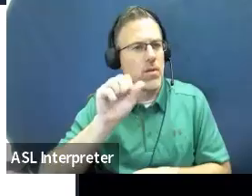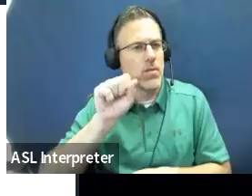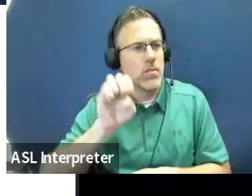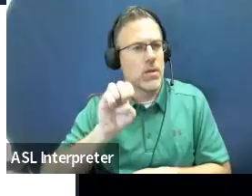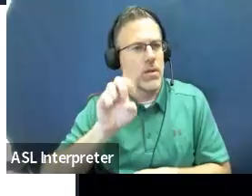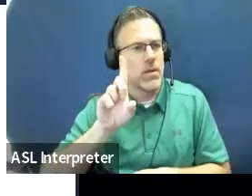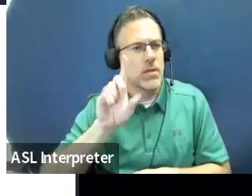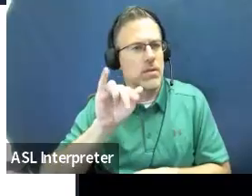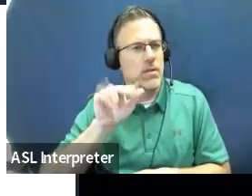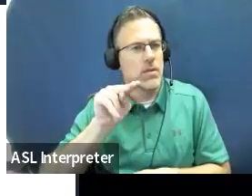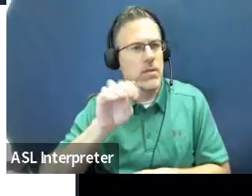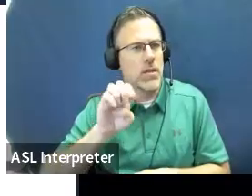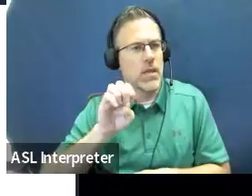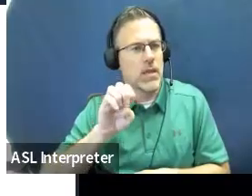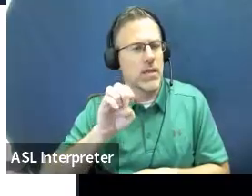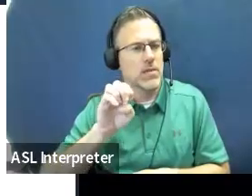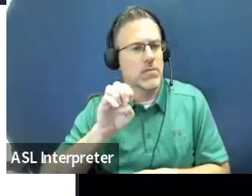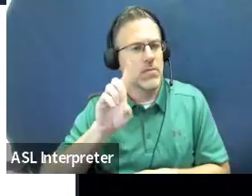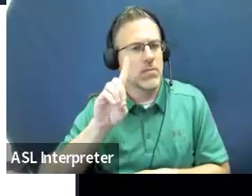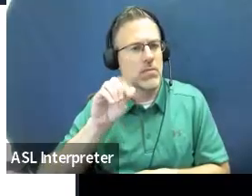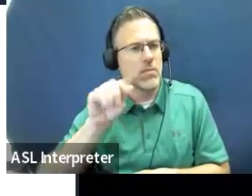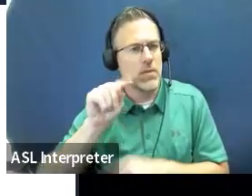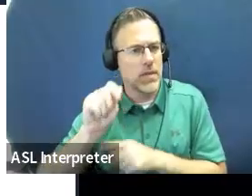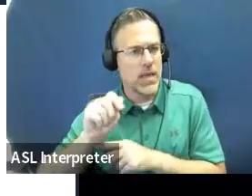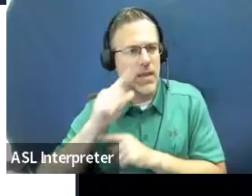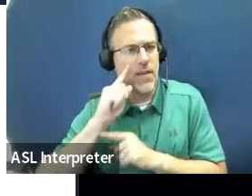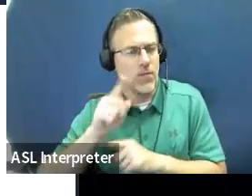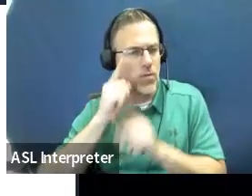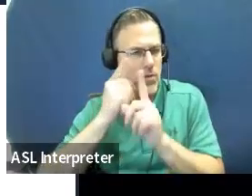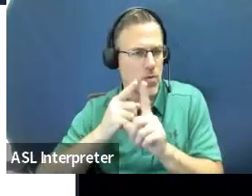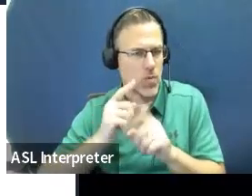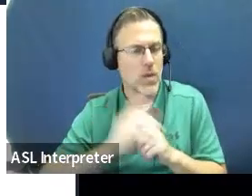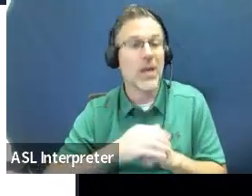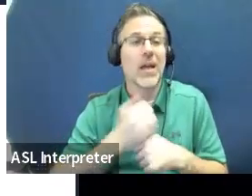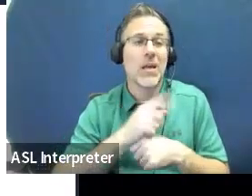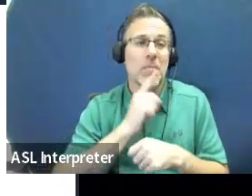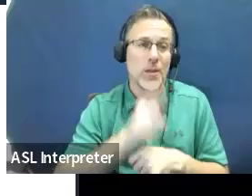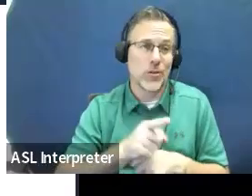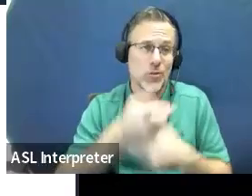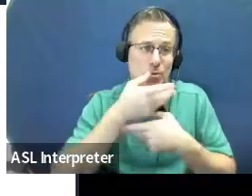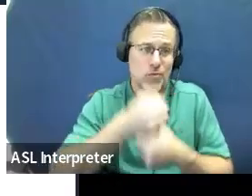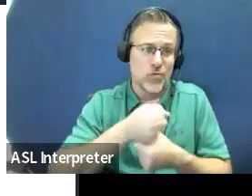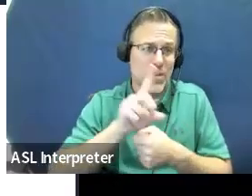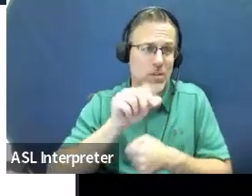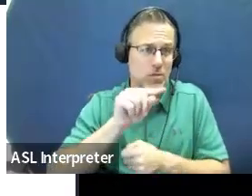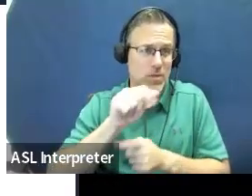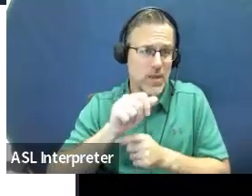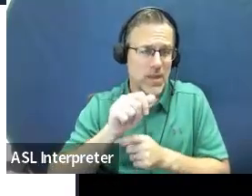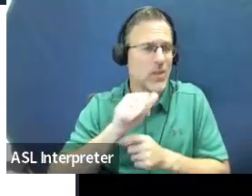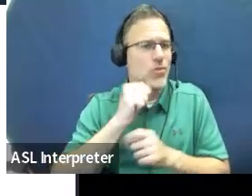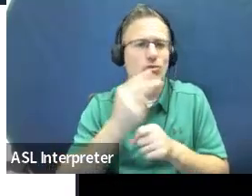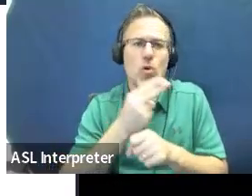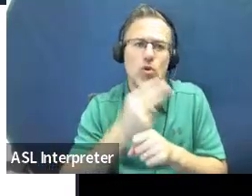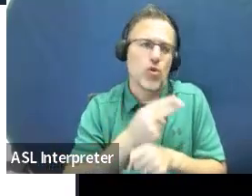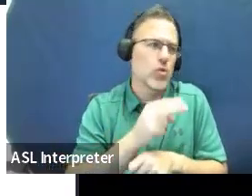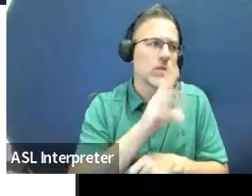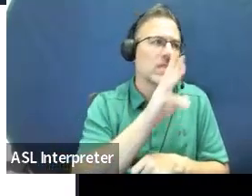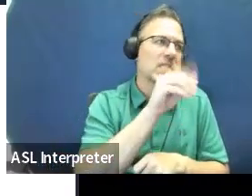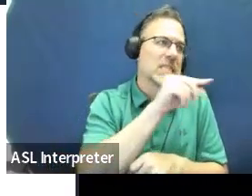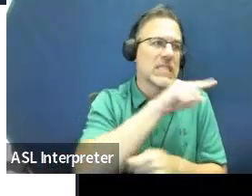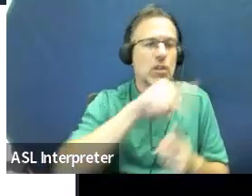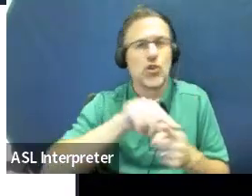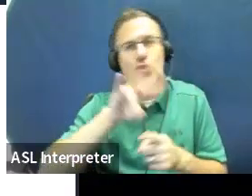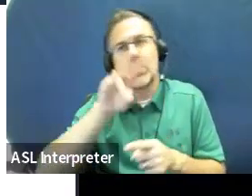goal. And then just making sure that you trust your data, avoid using a range like 60 to 70% or